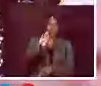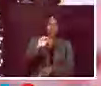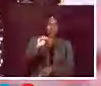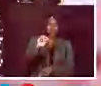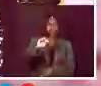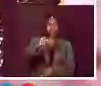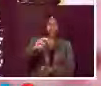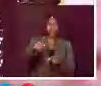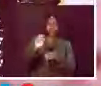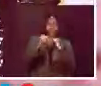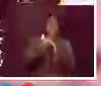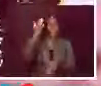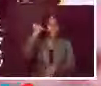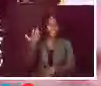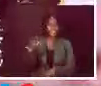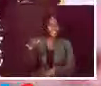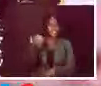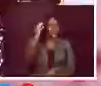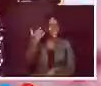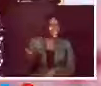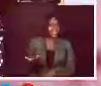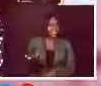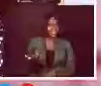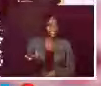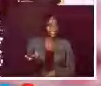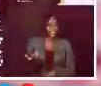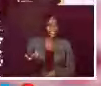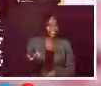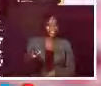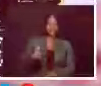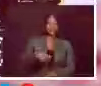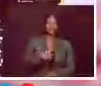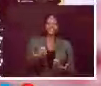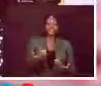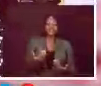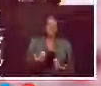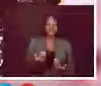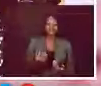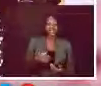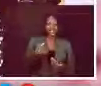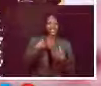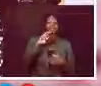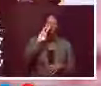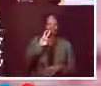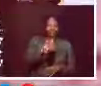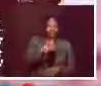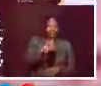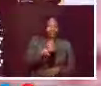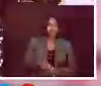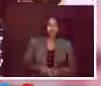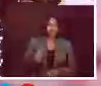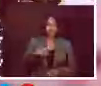an observer. Why? Why? Mr. Speaker, we are entitled to 2. We are entitled to